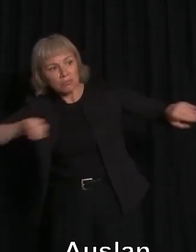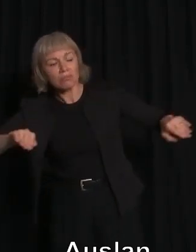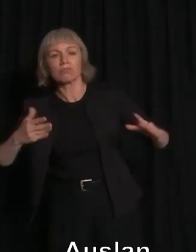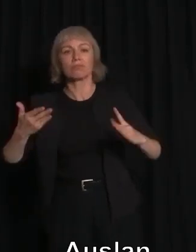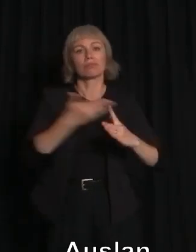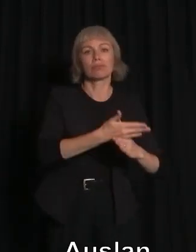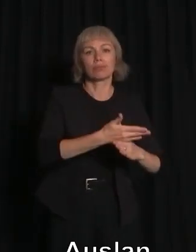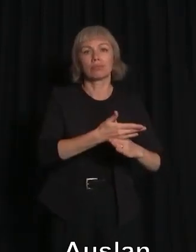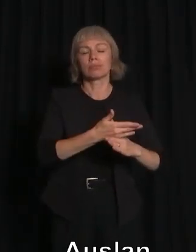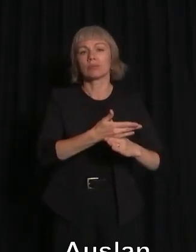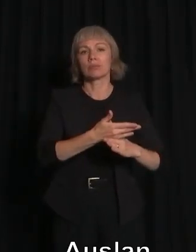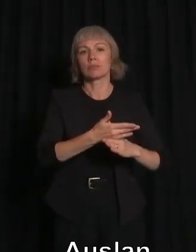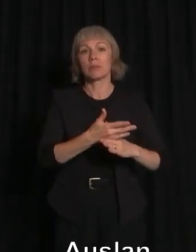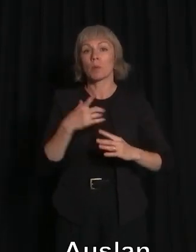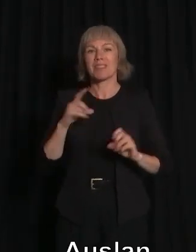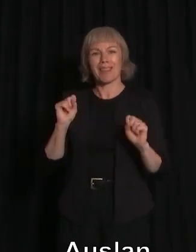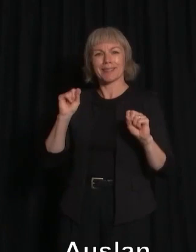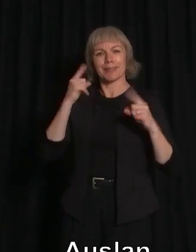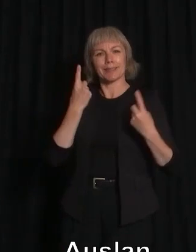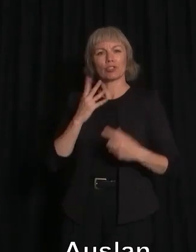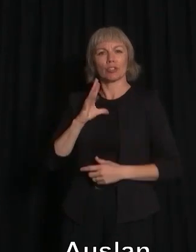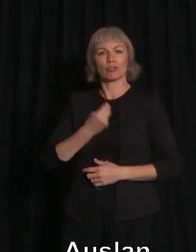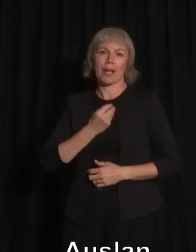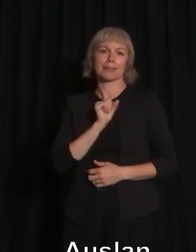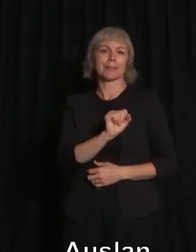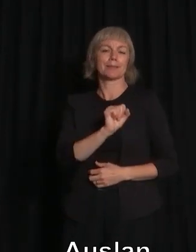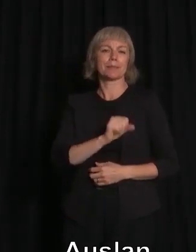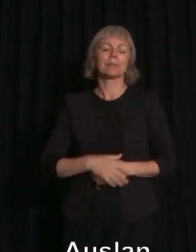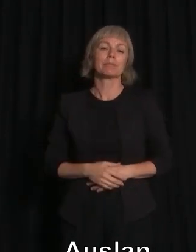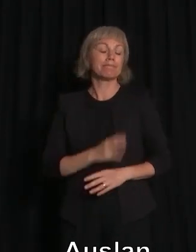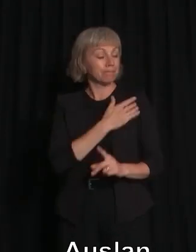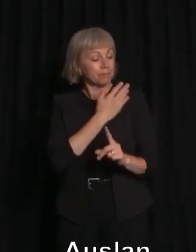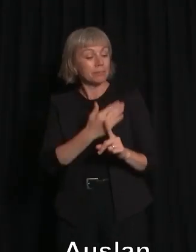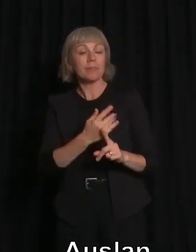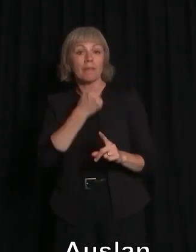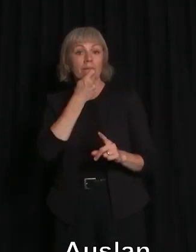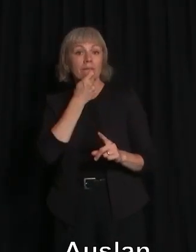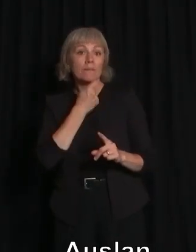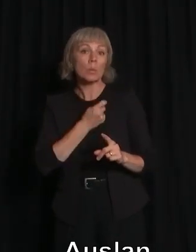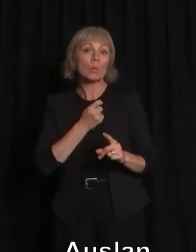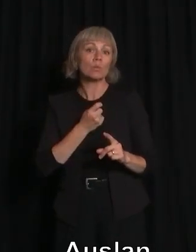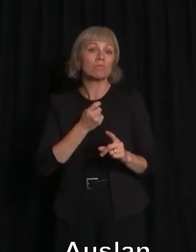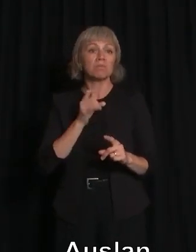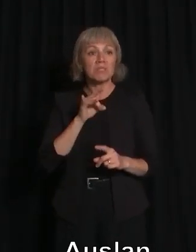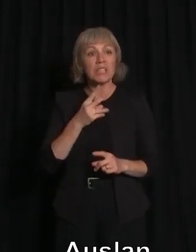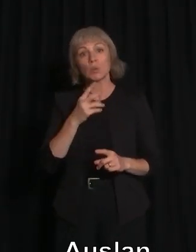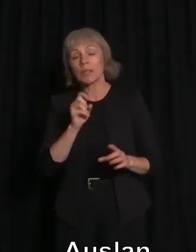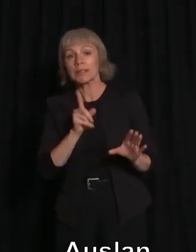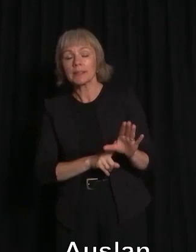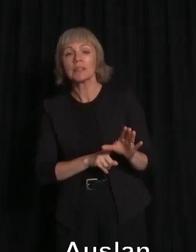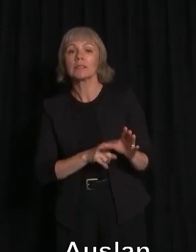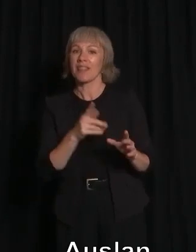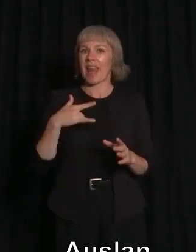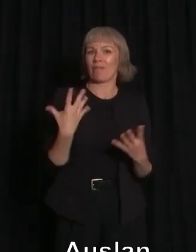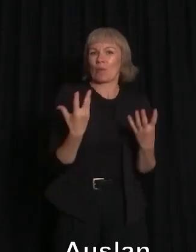regimes, all based on incomprehension and prejudice. For the last few decades, they have been living together in a house built on a